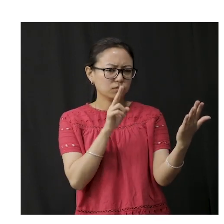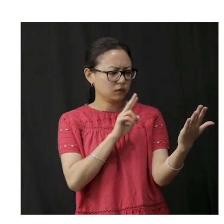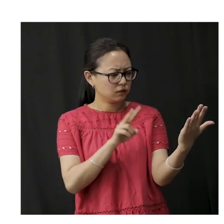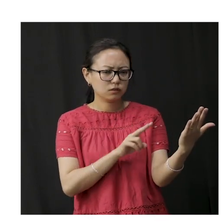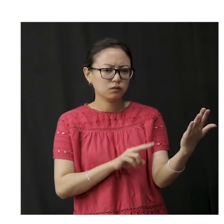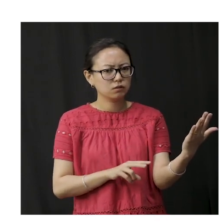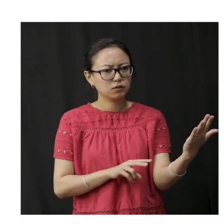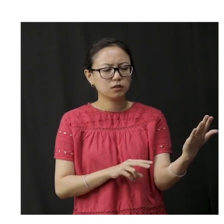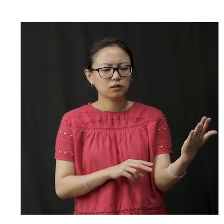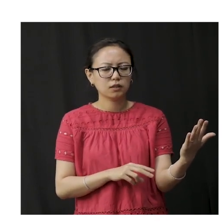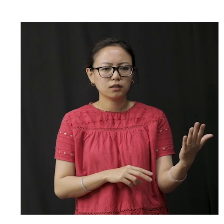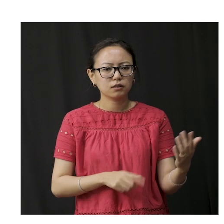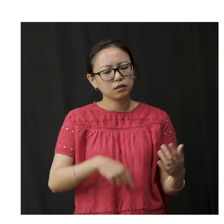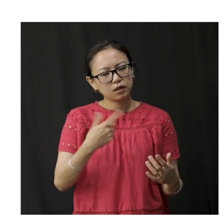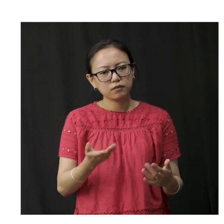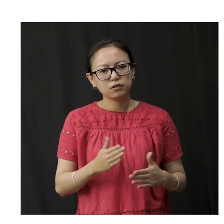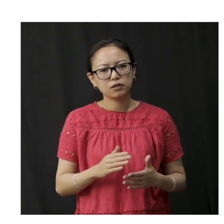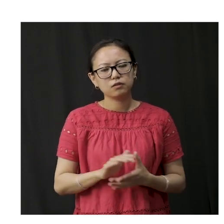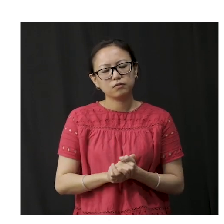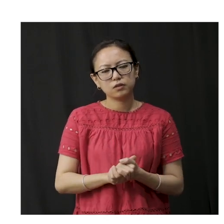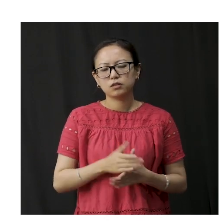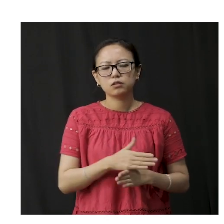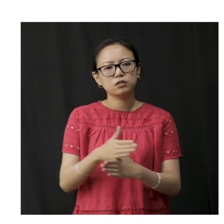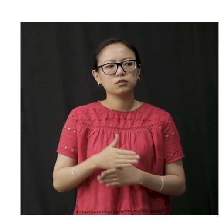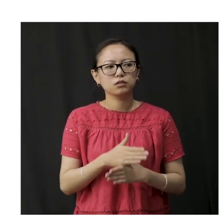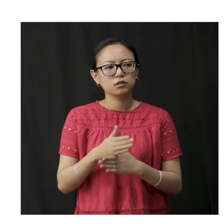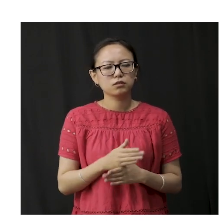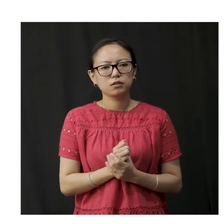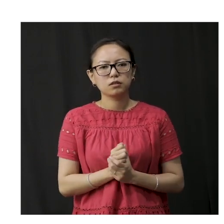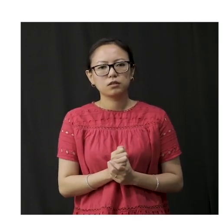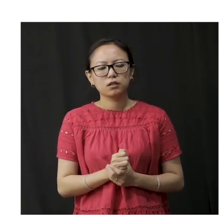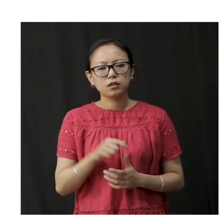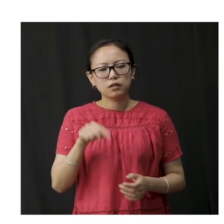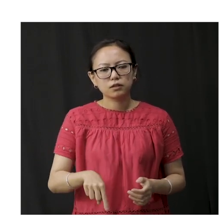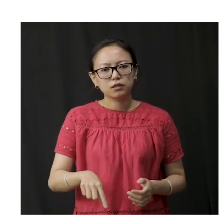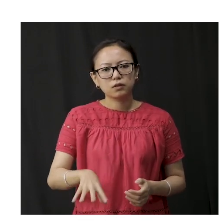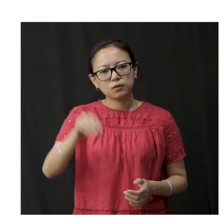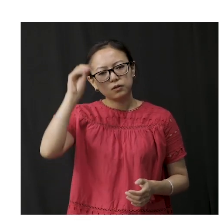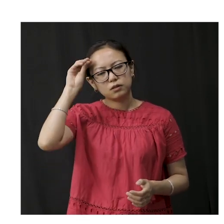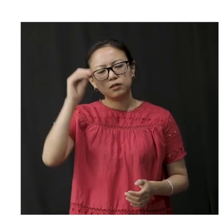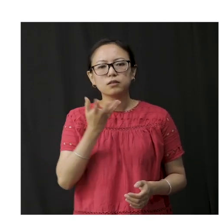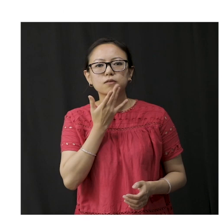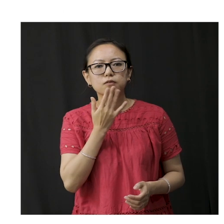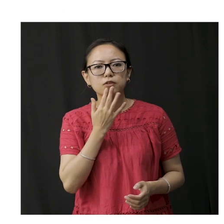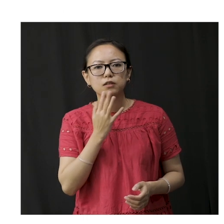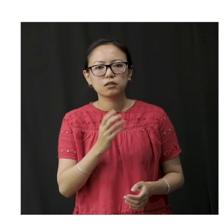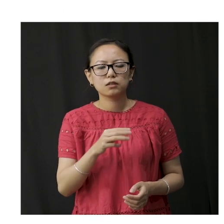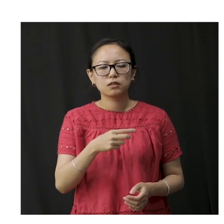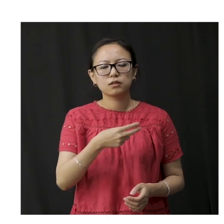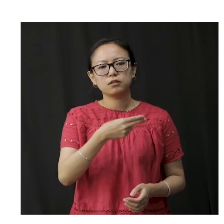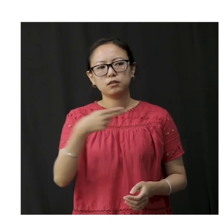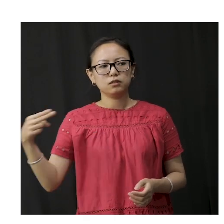name. Here, some of the names of the color I have shaded in their own